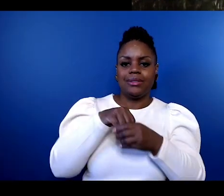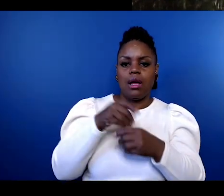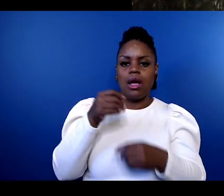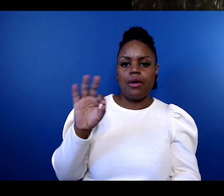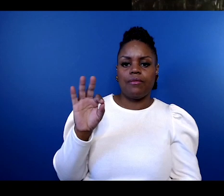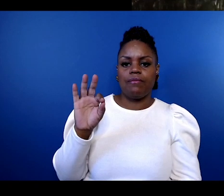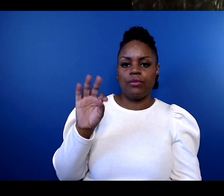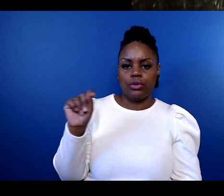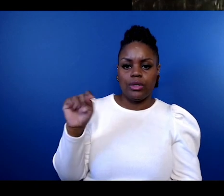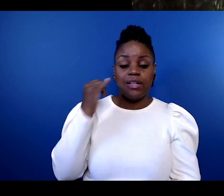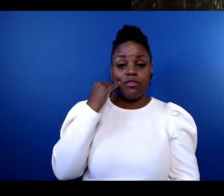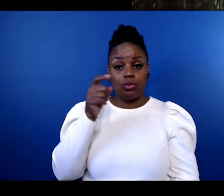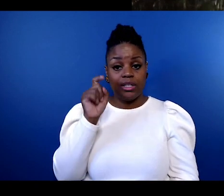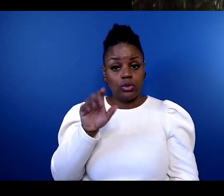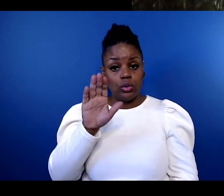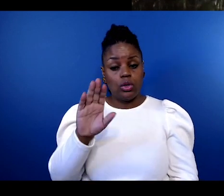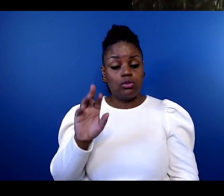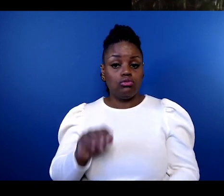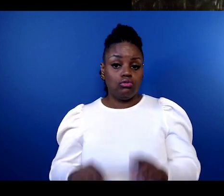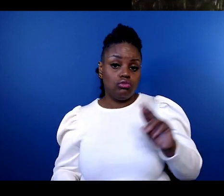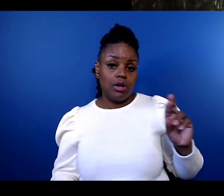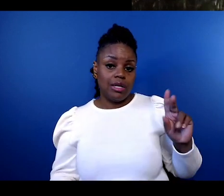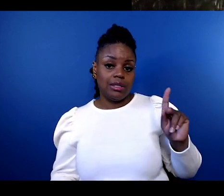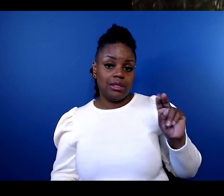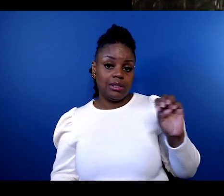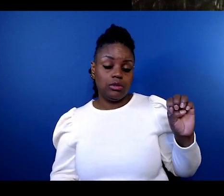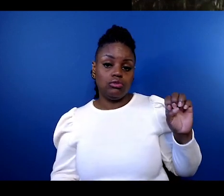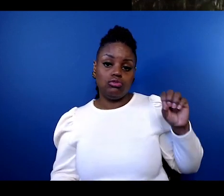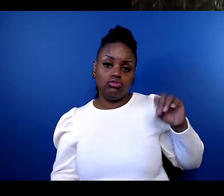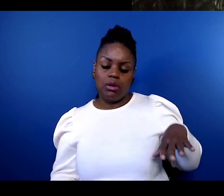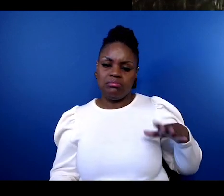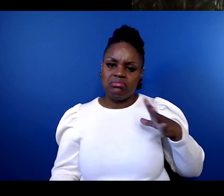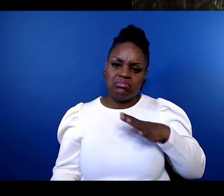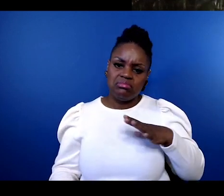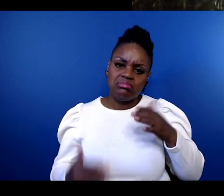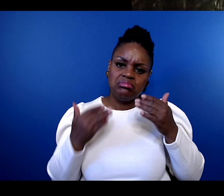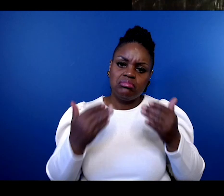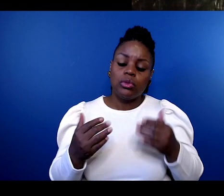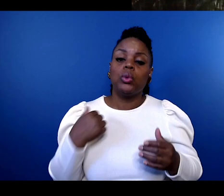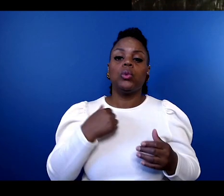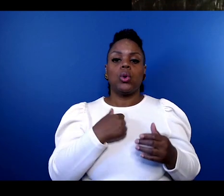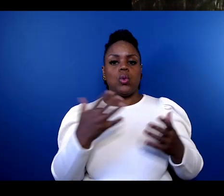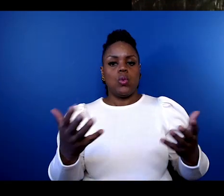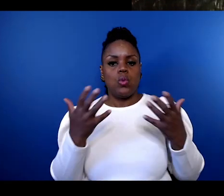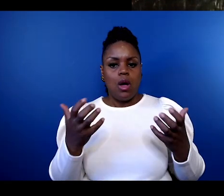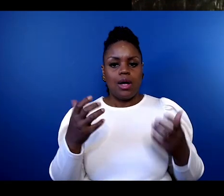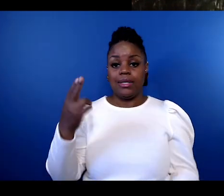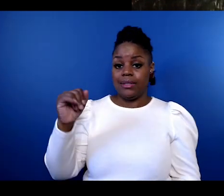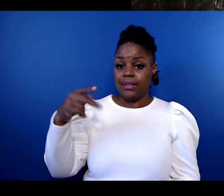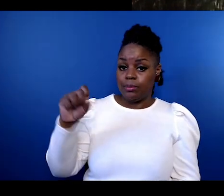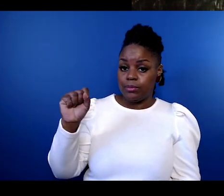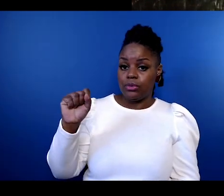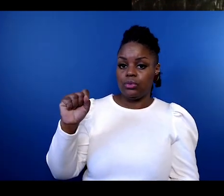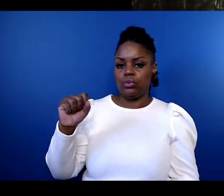and it goes past the toes, just press the body back or walk that front foot forward.